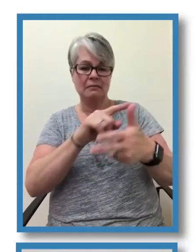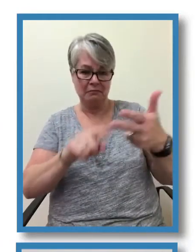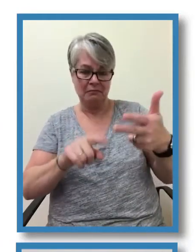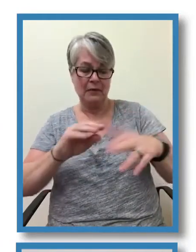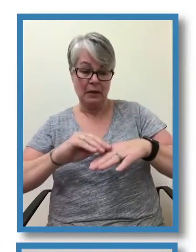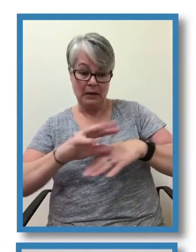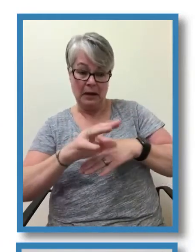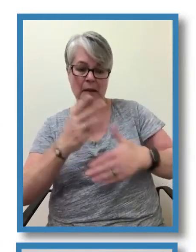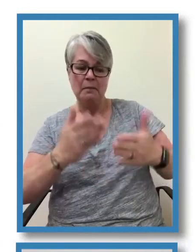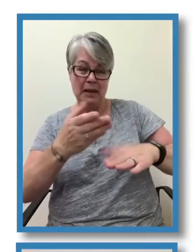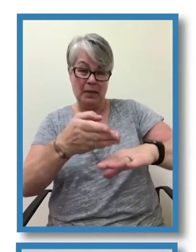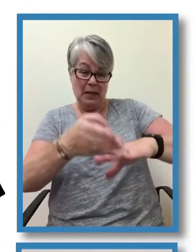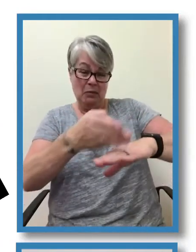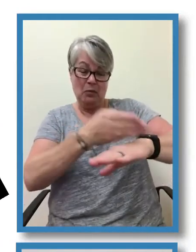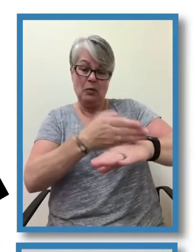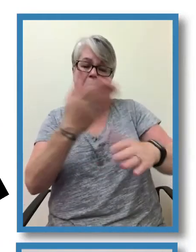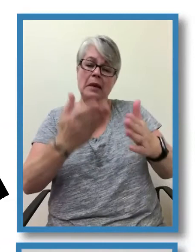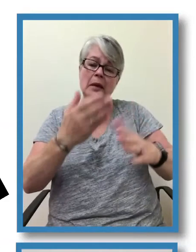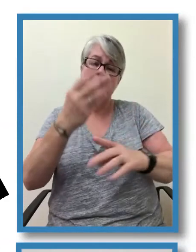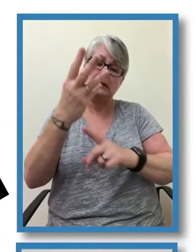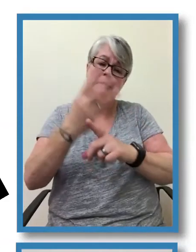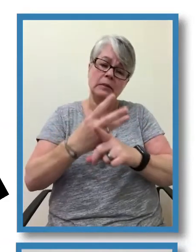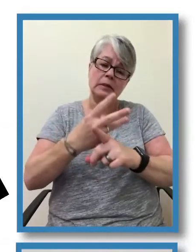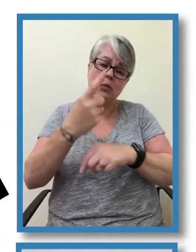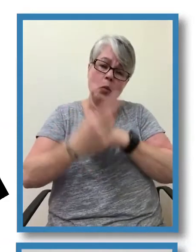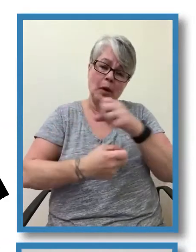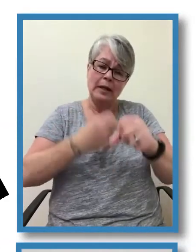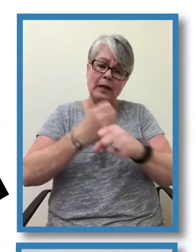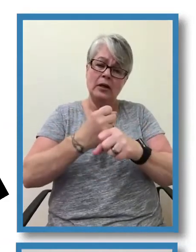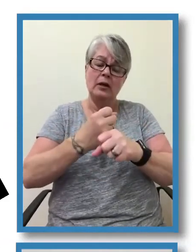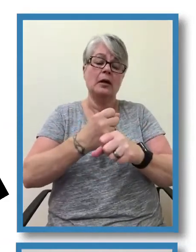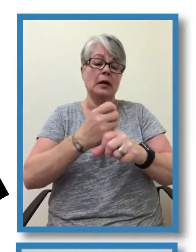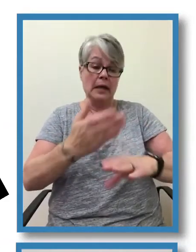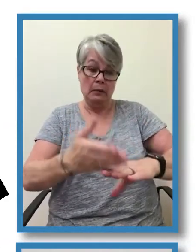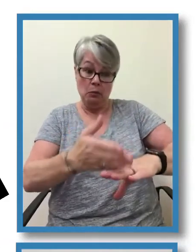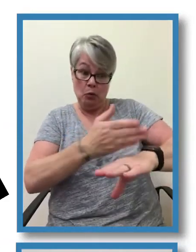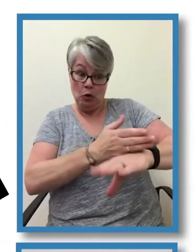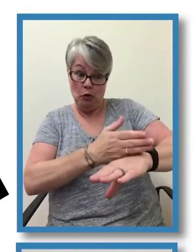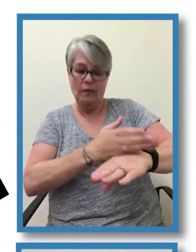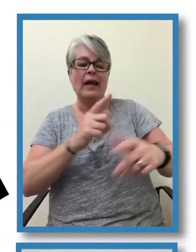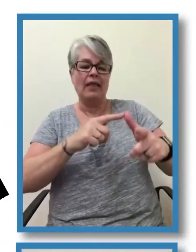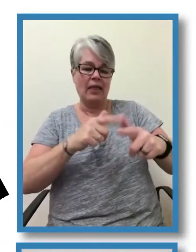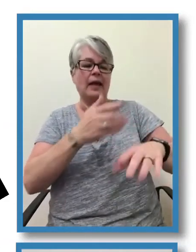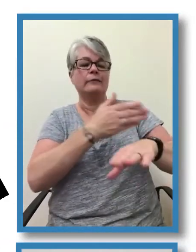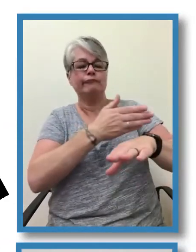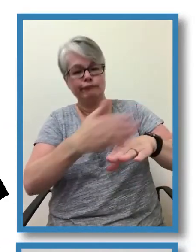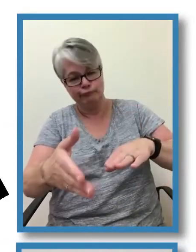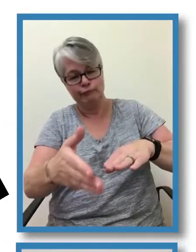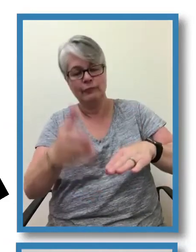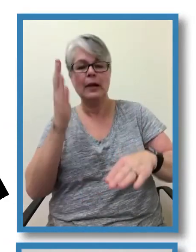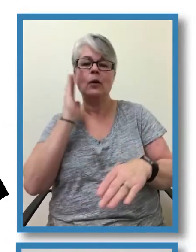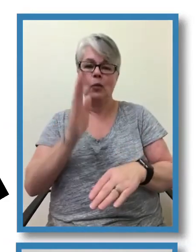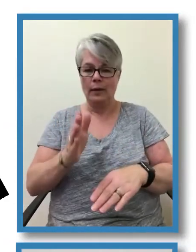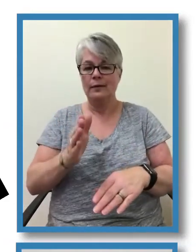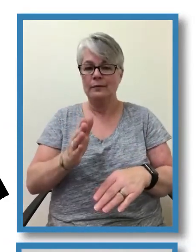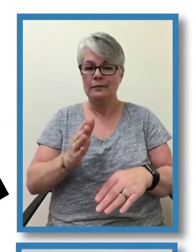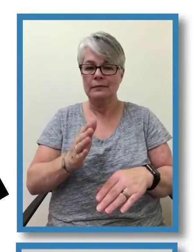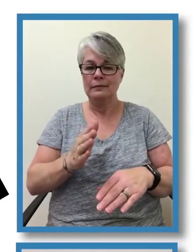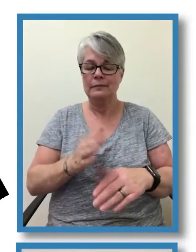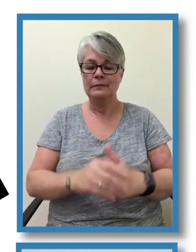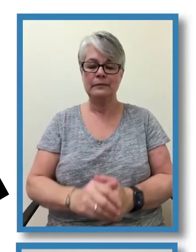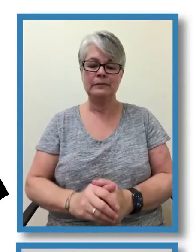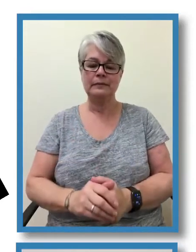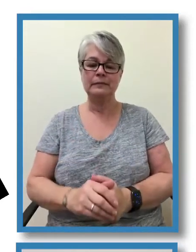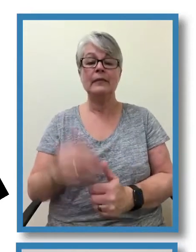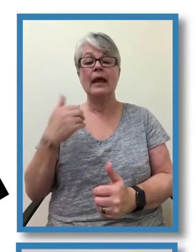here disease-modifying treatments as part of the clinical trials, and we're going to talk a little bit about this.